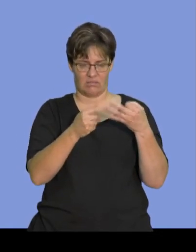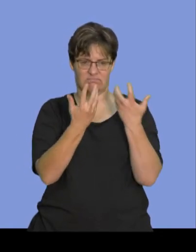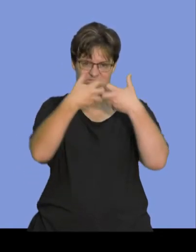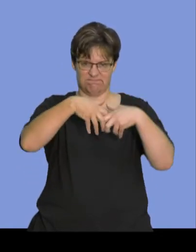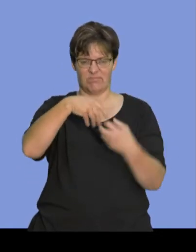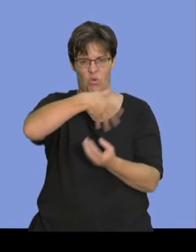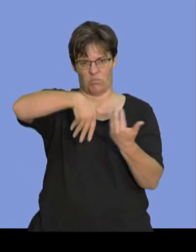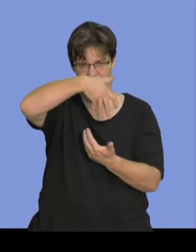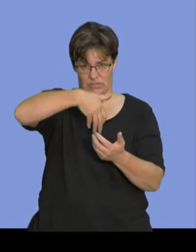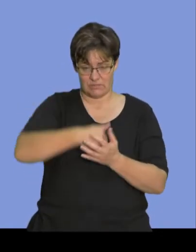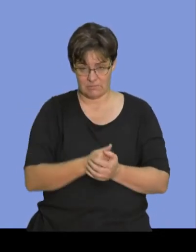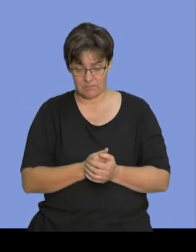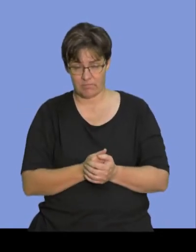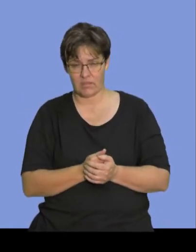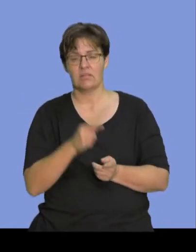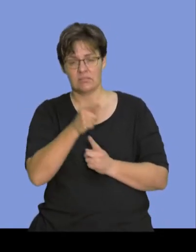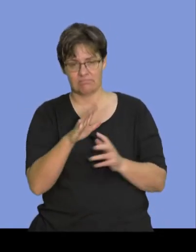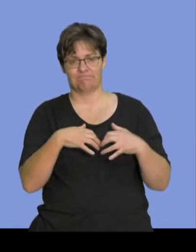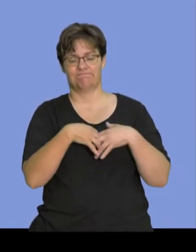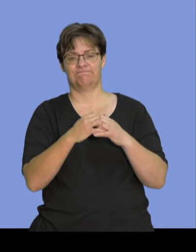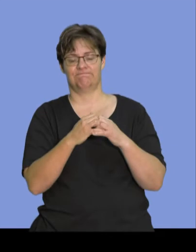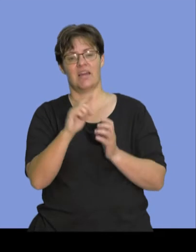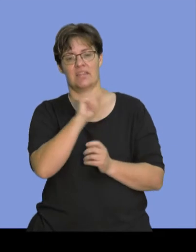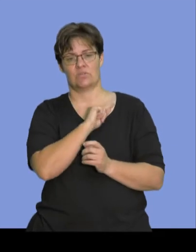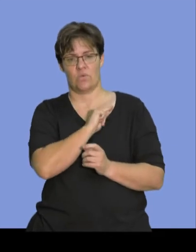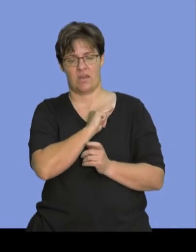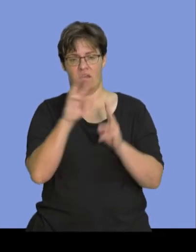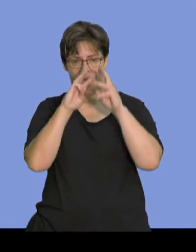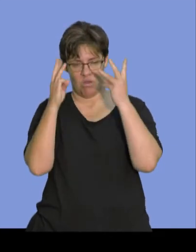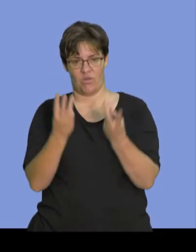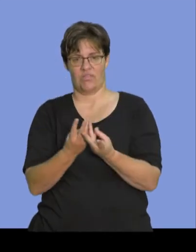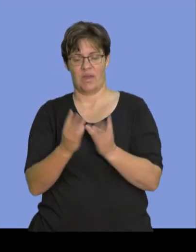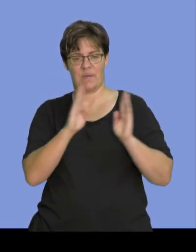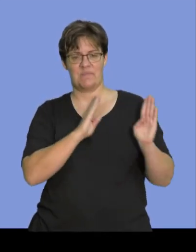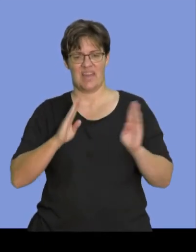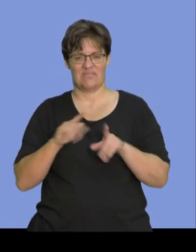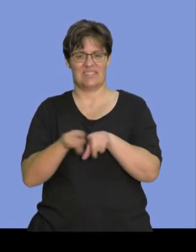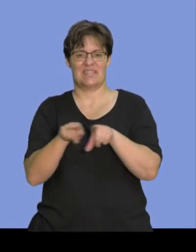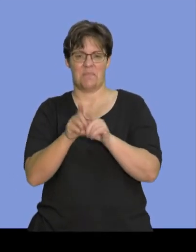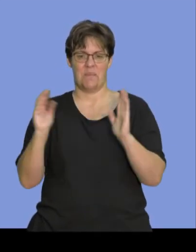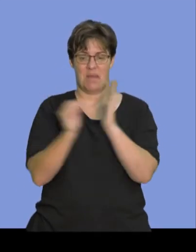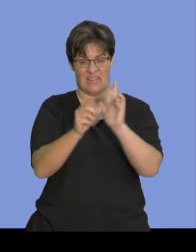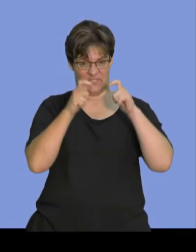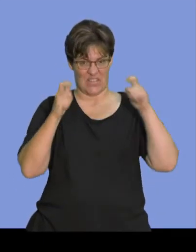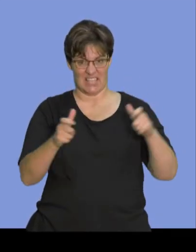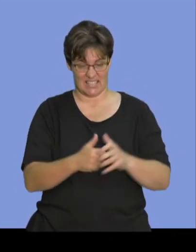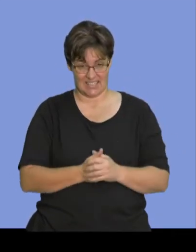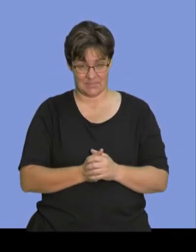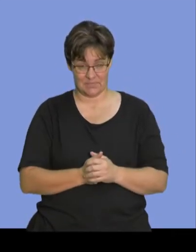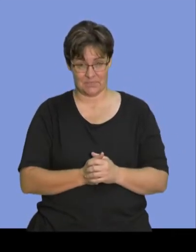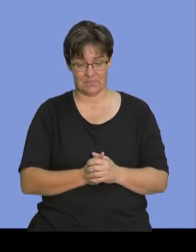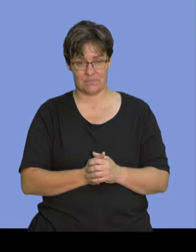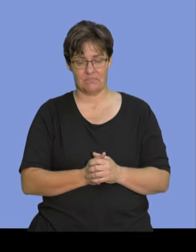these three ferromagnetic elements that gives rise to the reason why the Earth actually behaves like